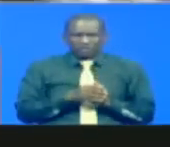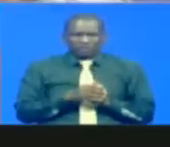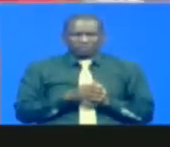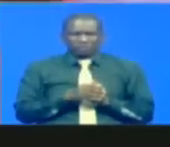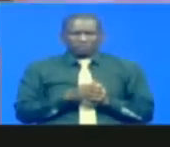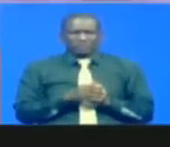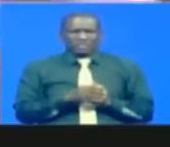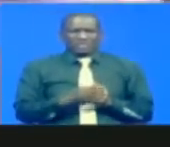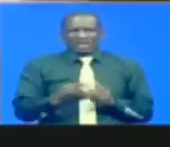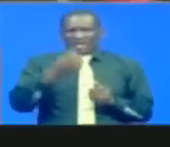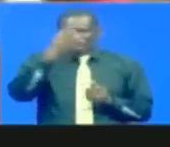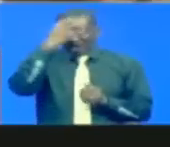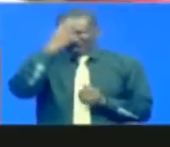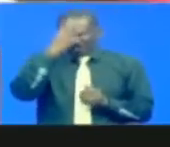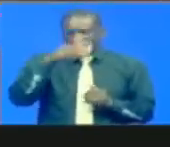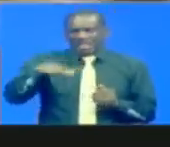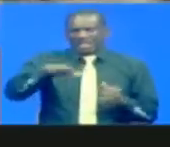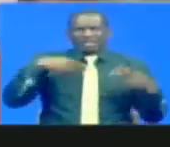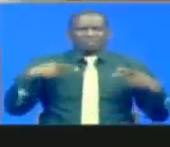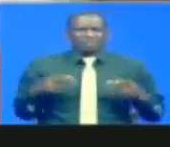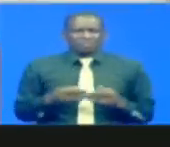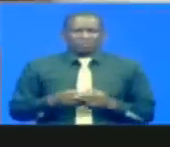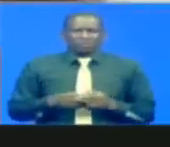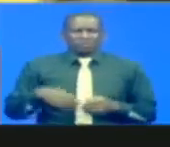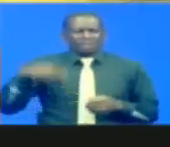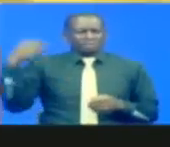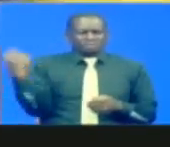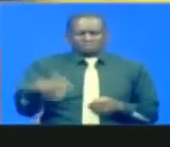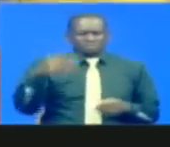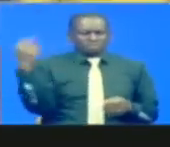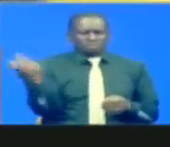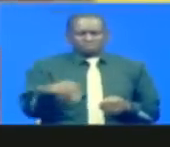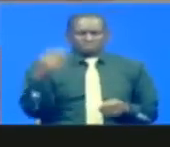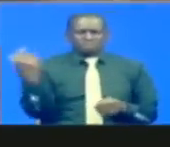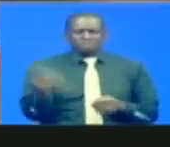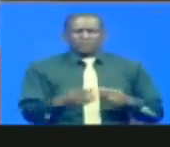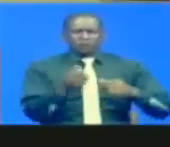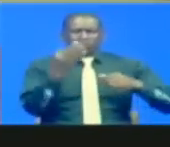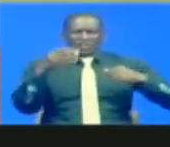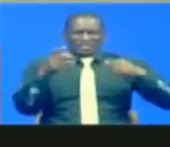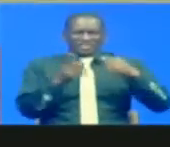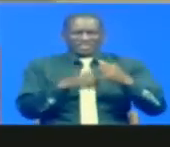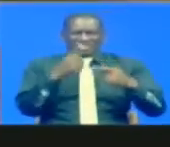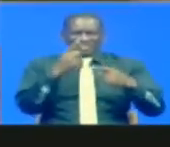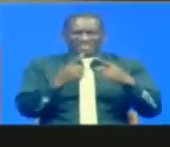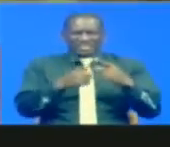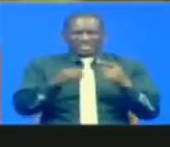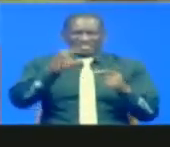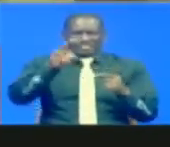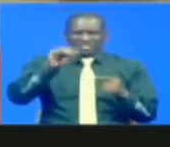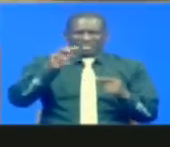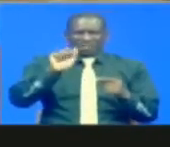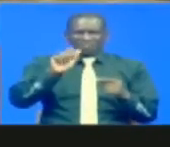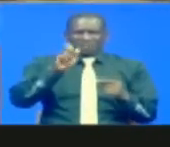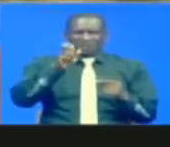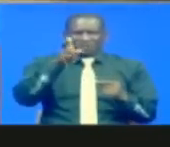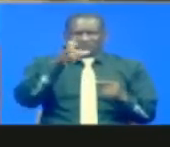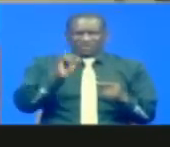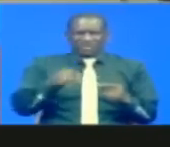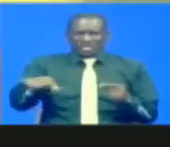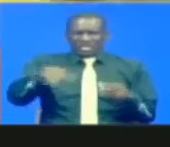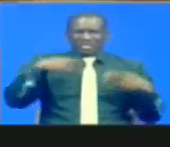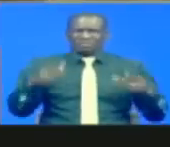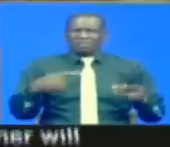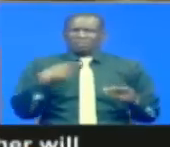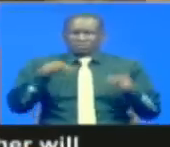Angry Kakoi village residents exhibiting their wrath on 36-year-old Makoli Lumula. The residents accused